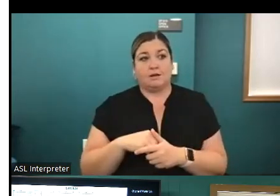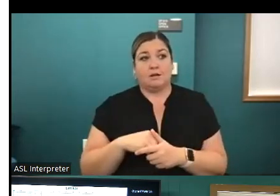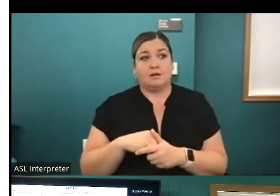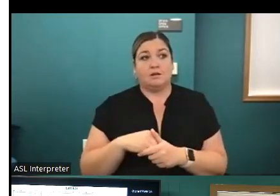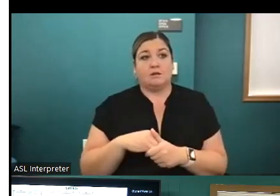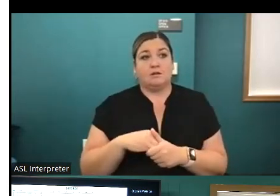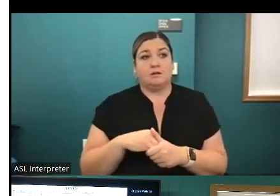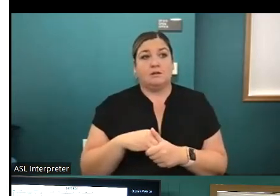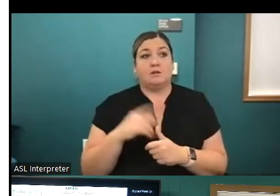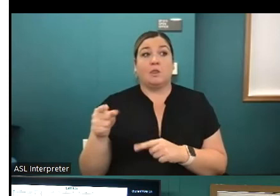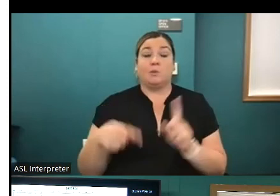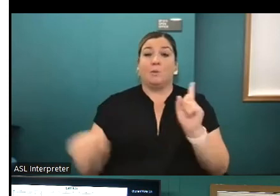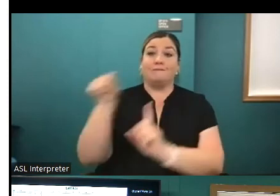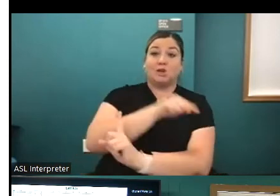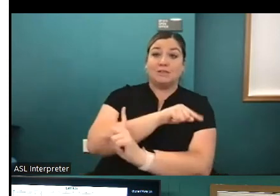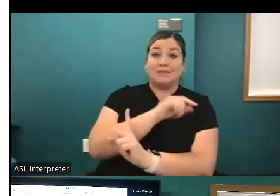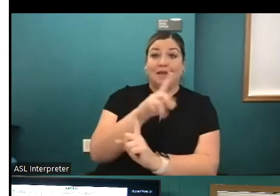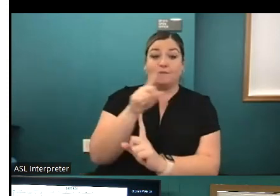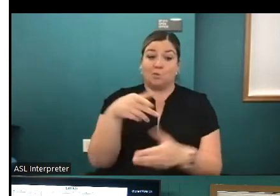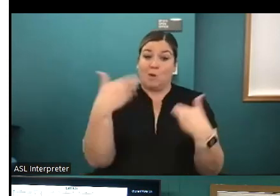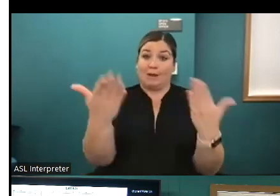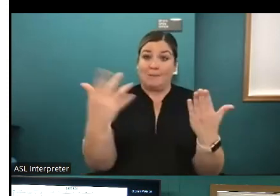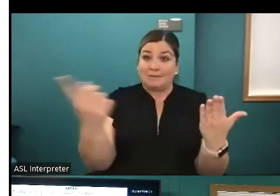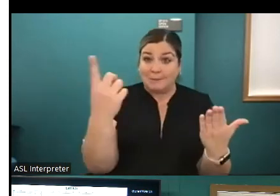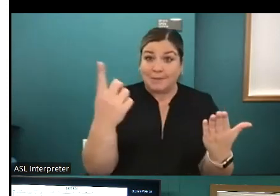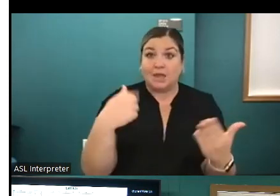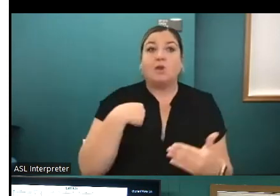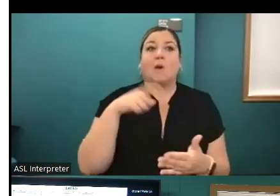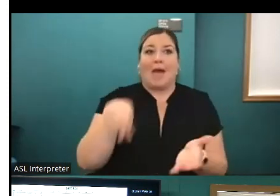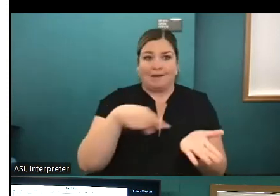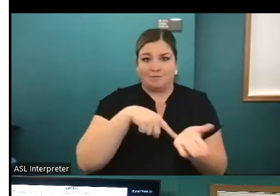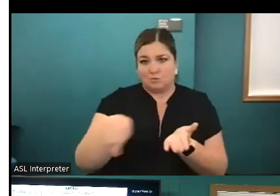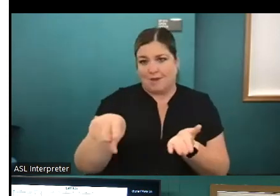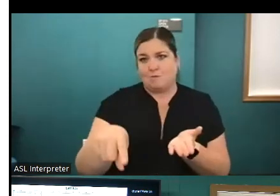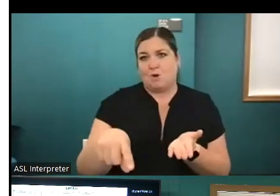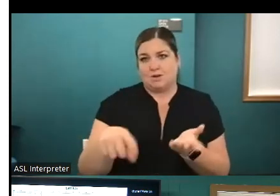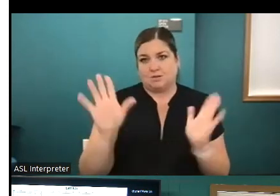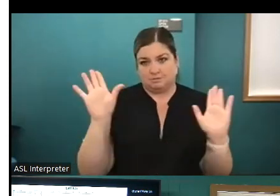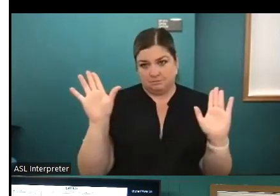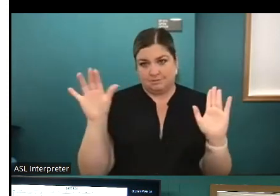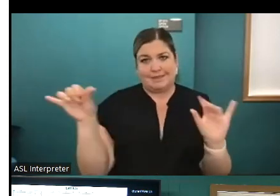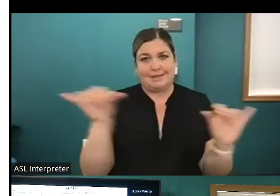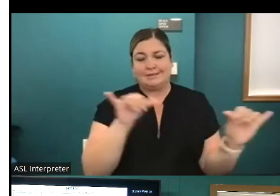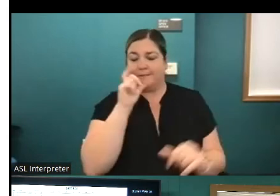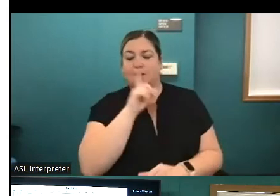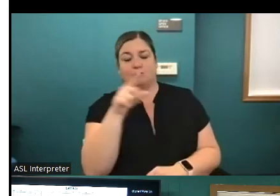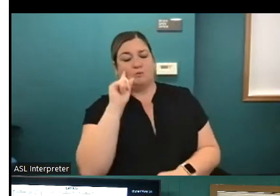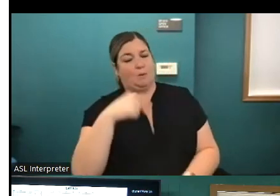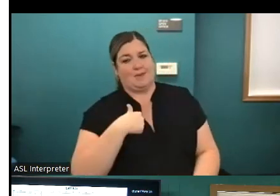not. The We are. reverse is true. If you recommend something, you have to pay for it. Yes. The schools. The same is not true for me.